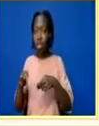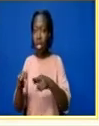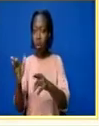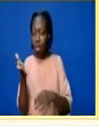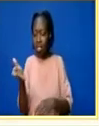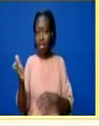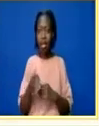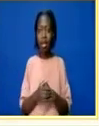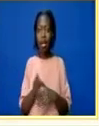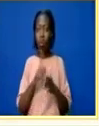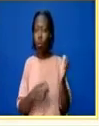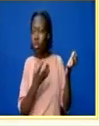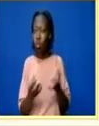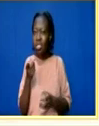them?